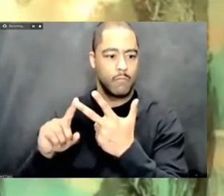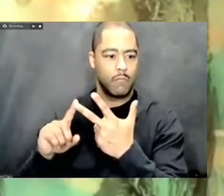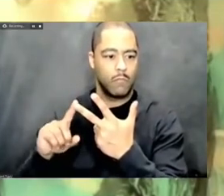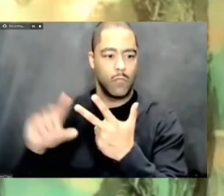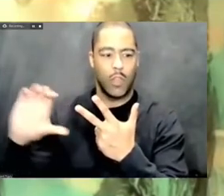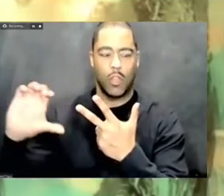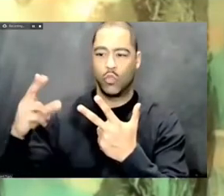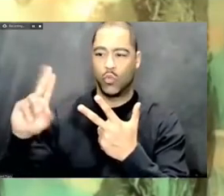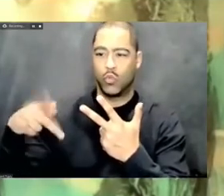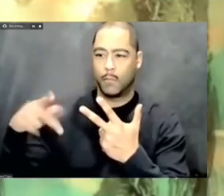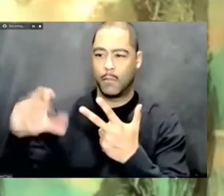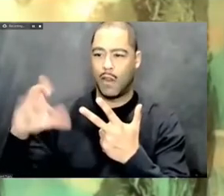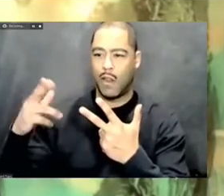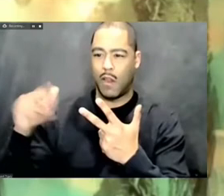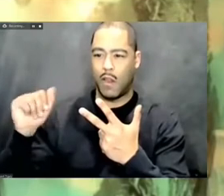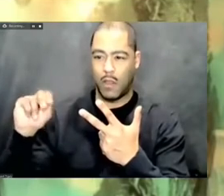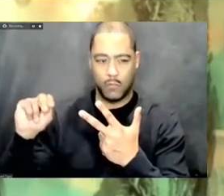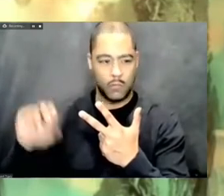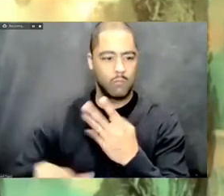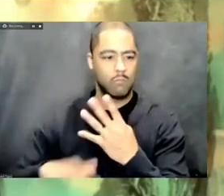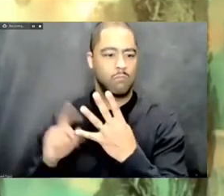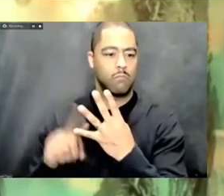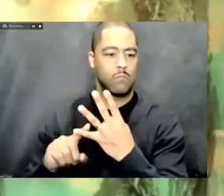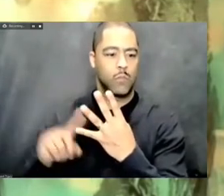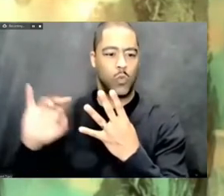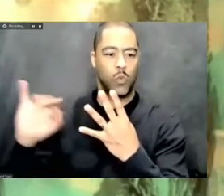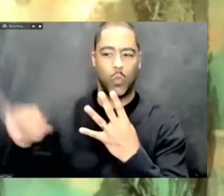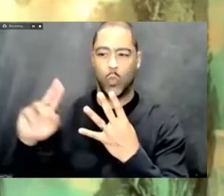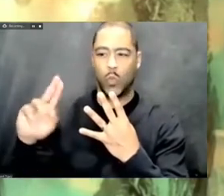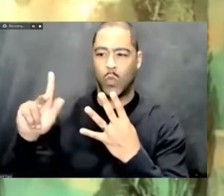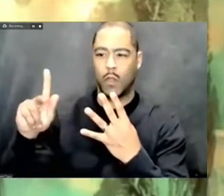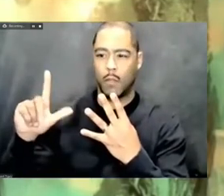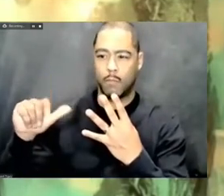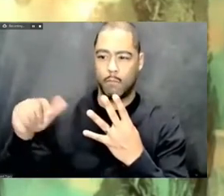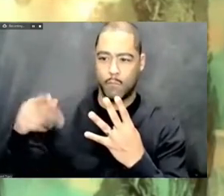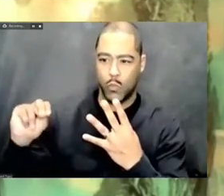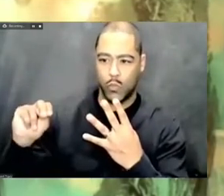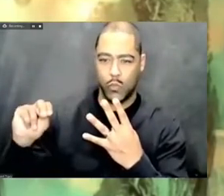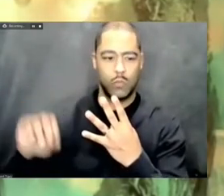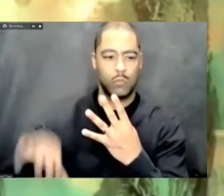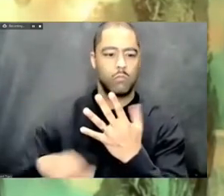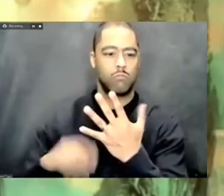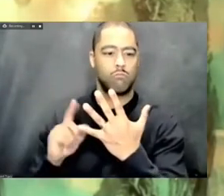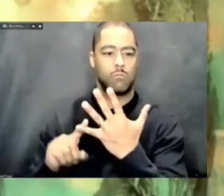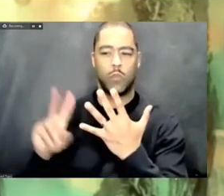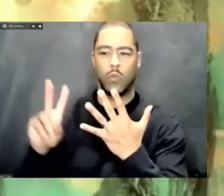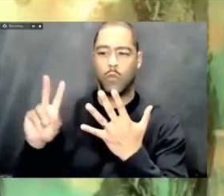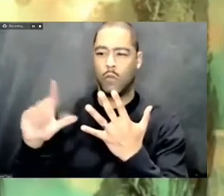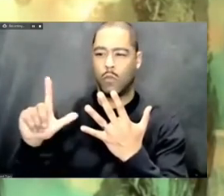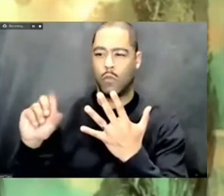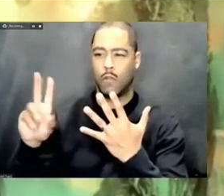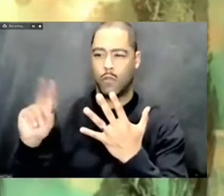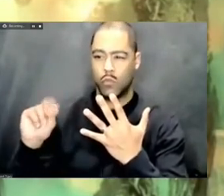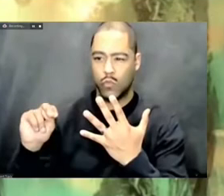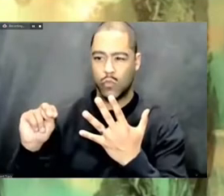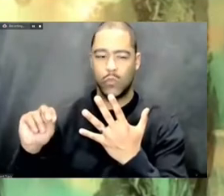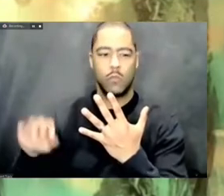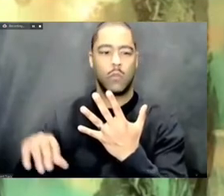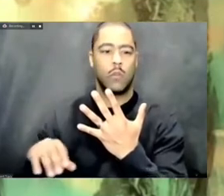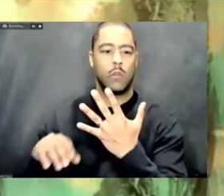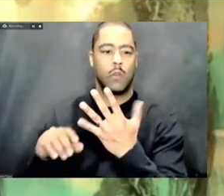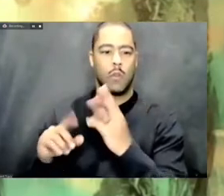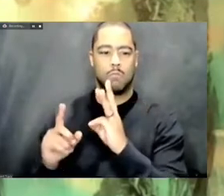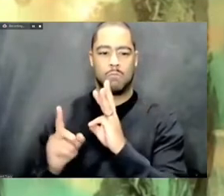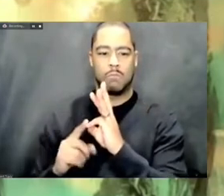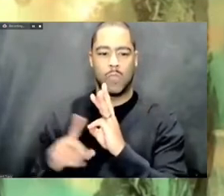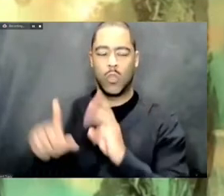Chupkan, the Hulpun, the Volvone, the Suyen, and other Native peoples from